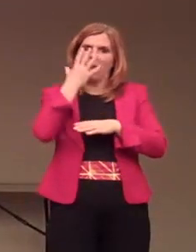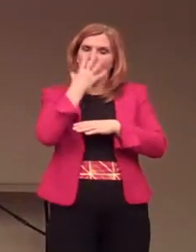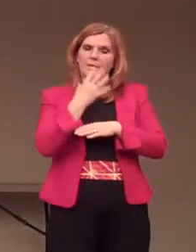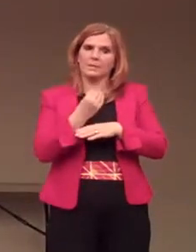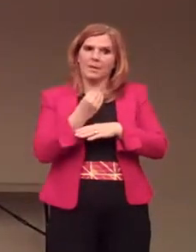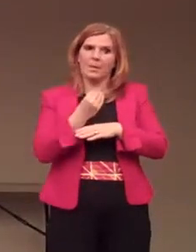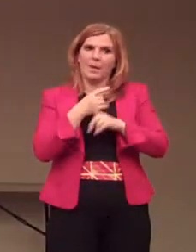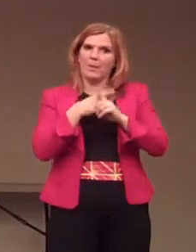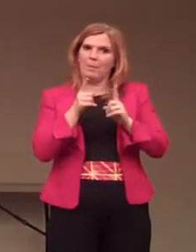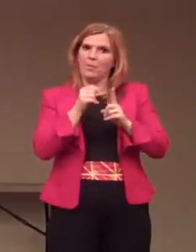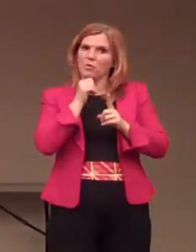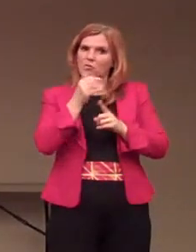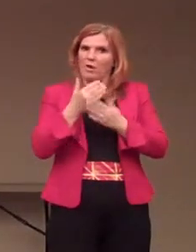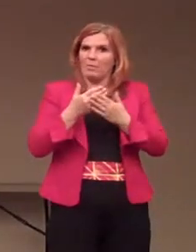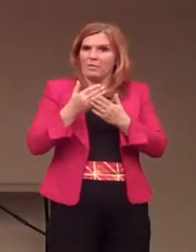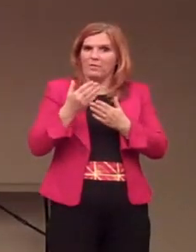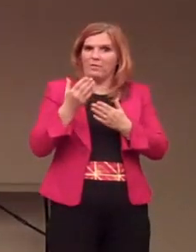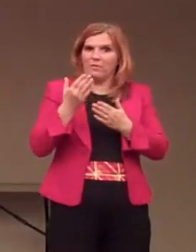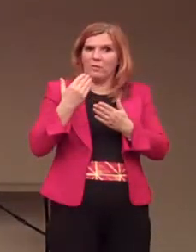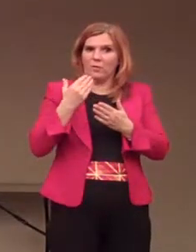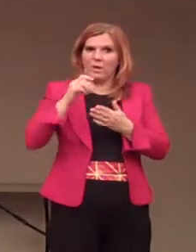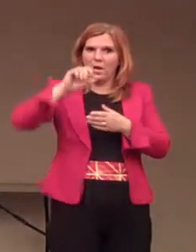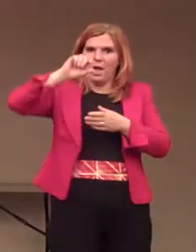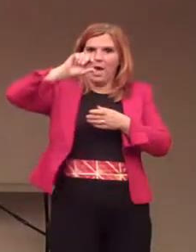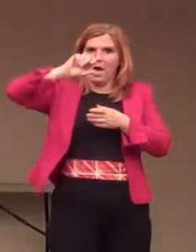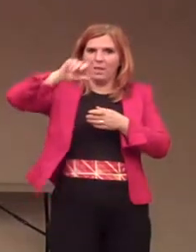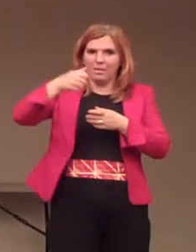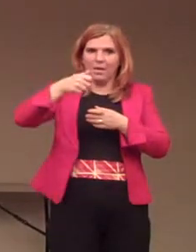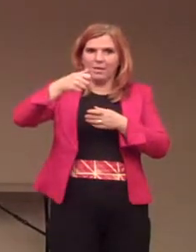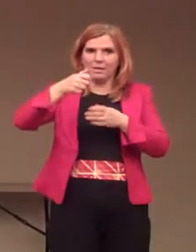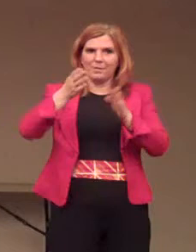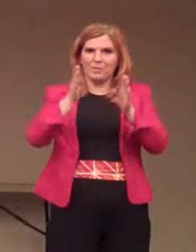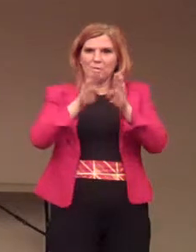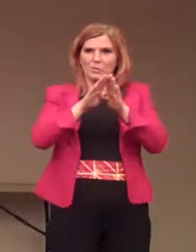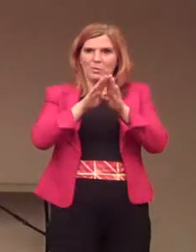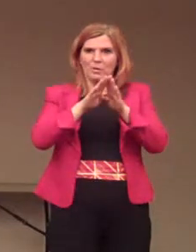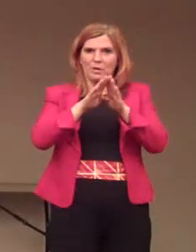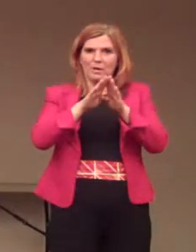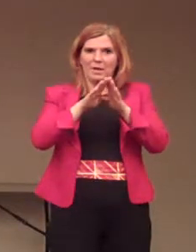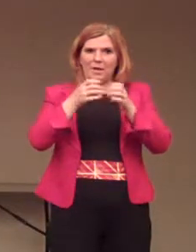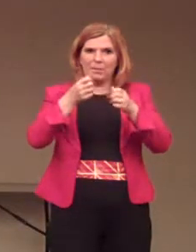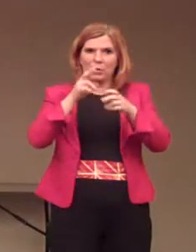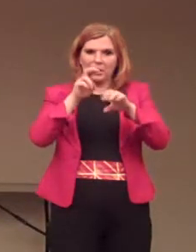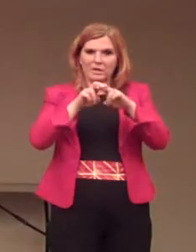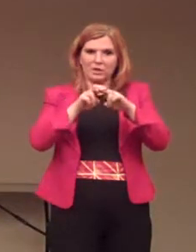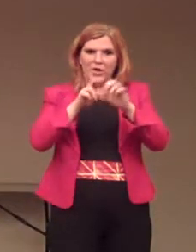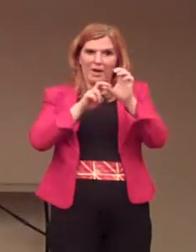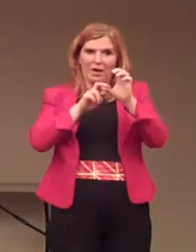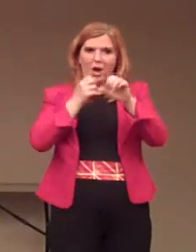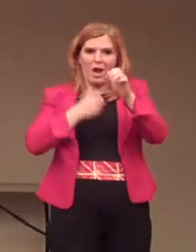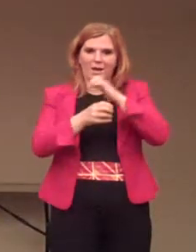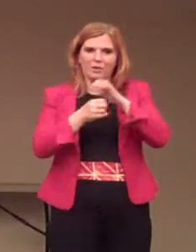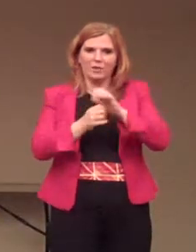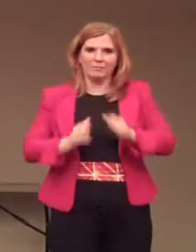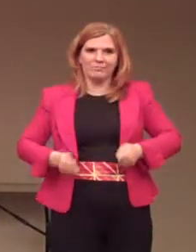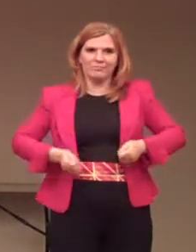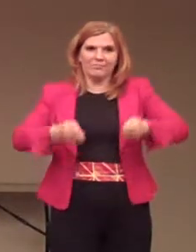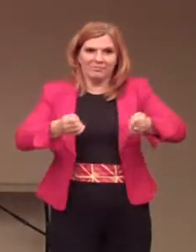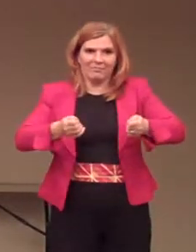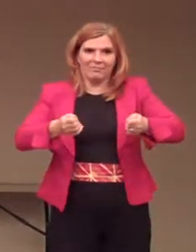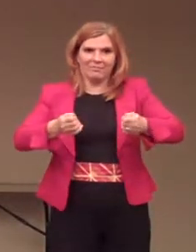slept, but not before I latched my door and wedged a stout chair under the knob.